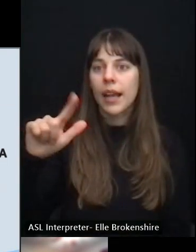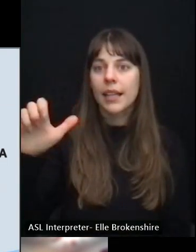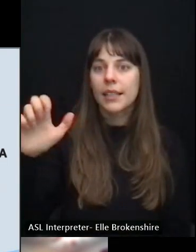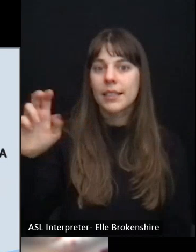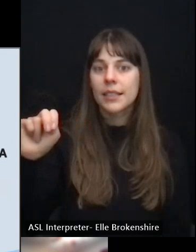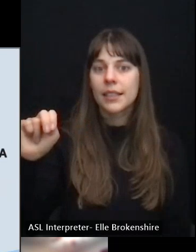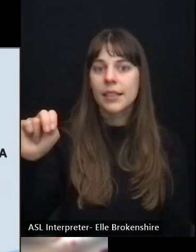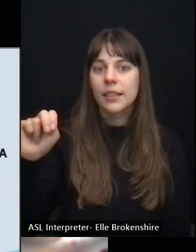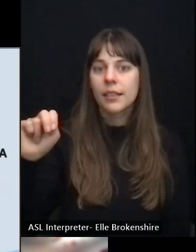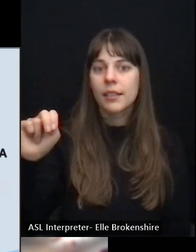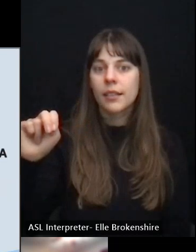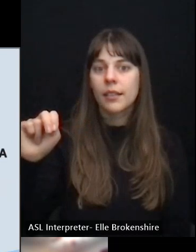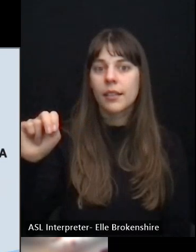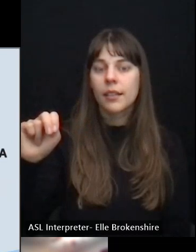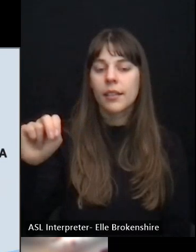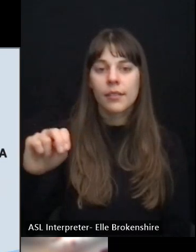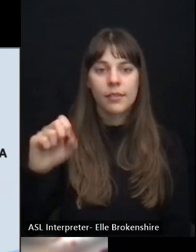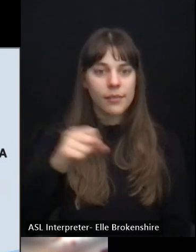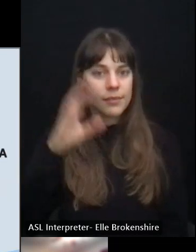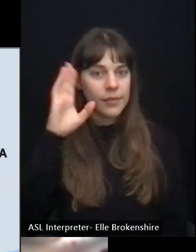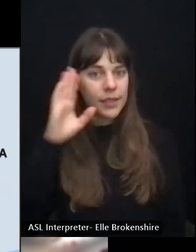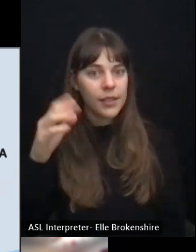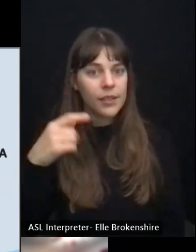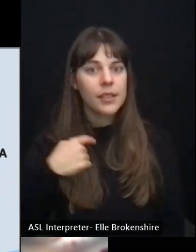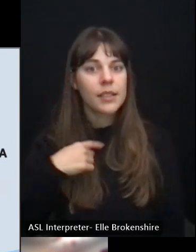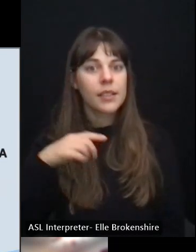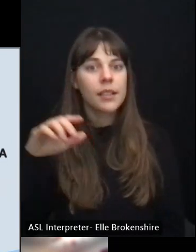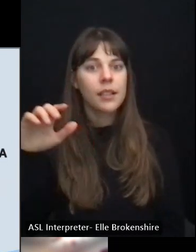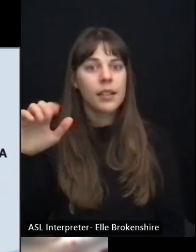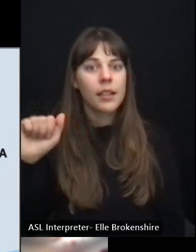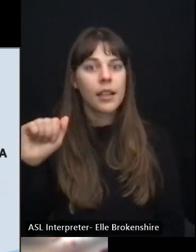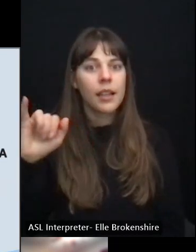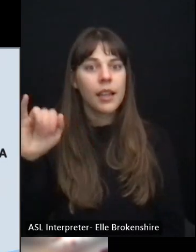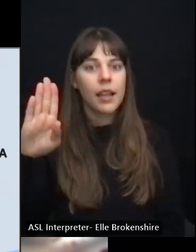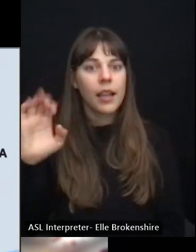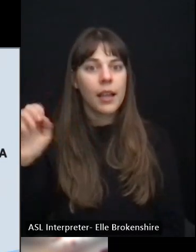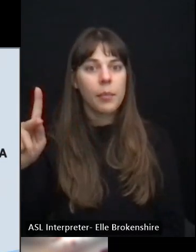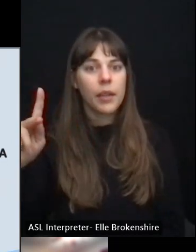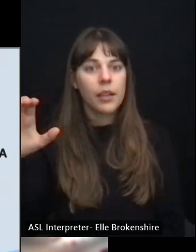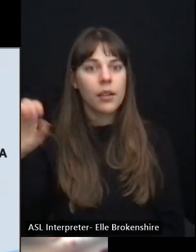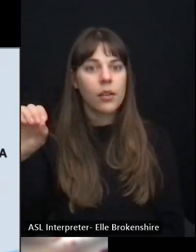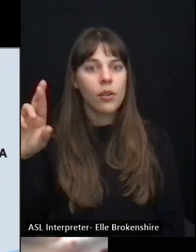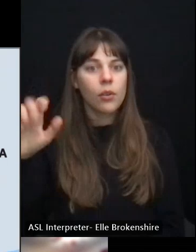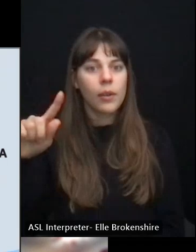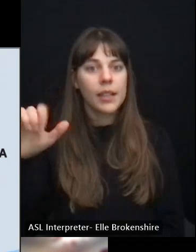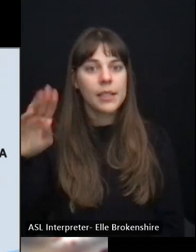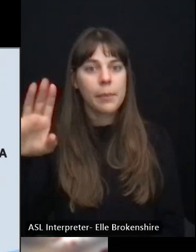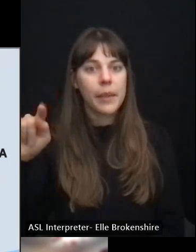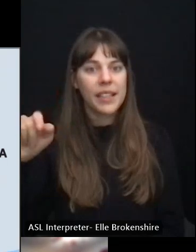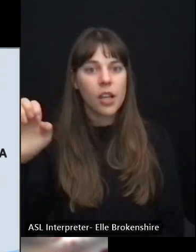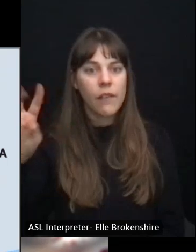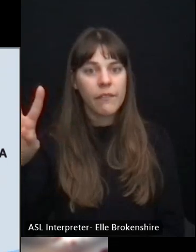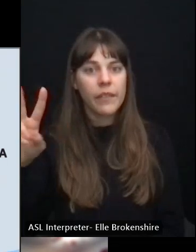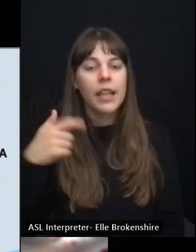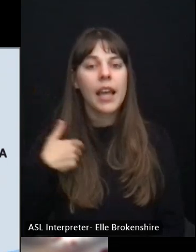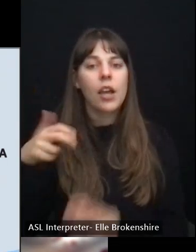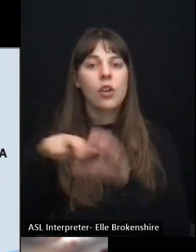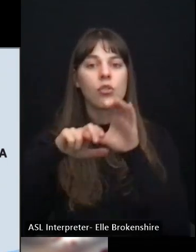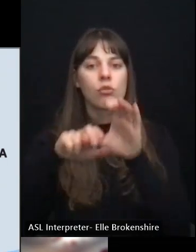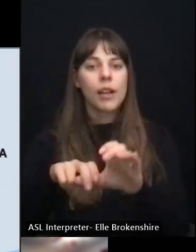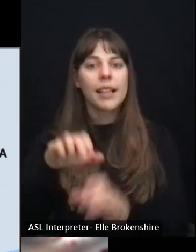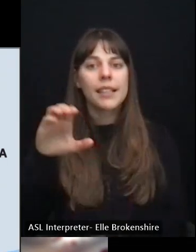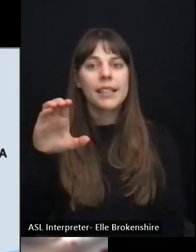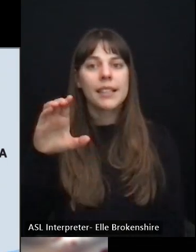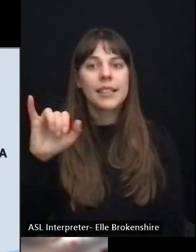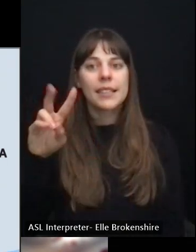is yourself. Ibek. Yes, hello, my name is Ibek Rozenbetov. I am a rider of the Civil Line. I have a question. So does PRT have the